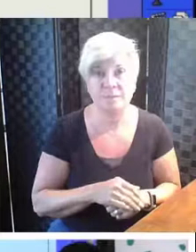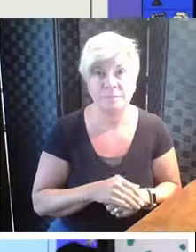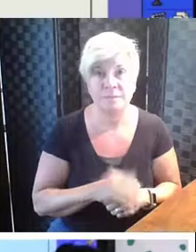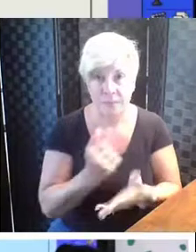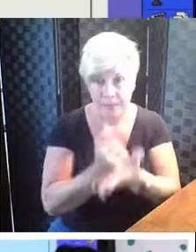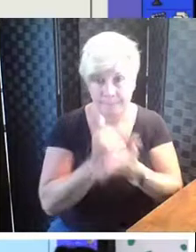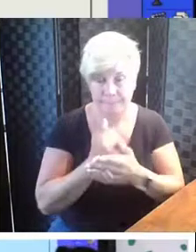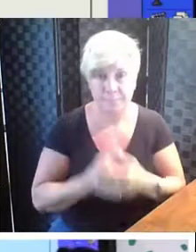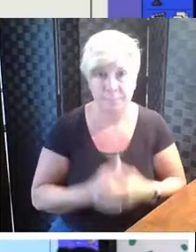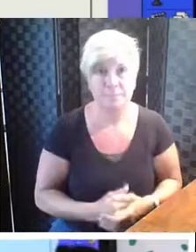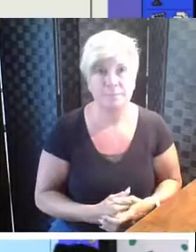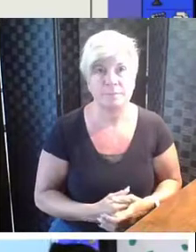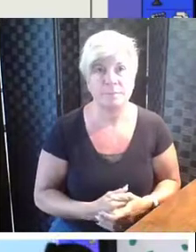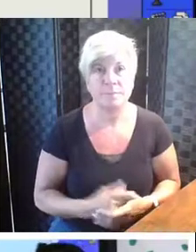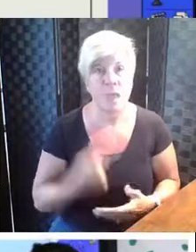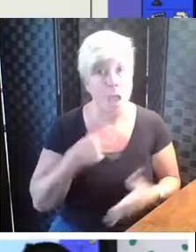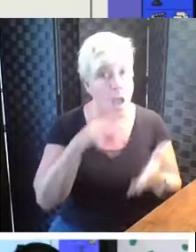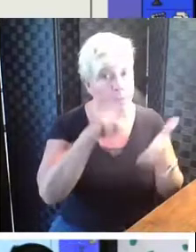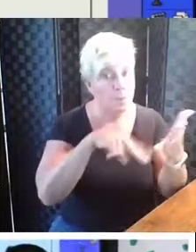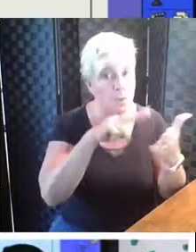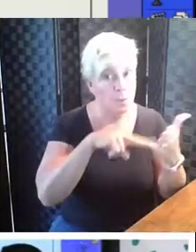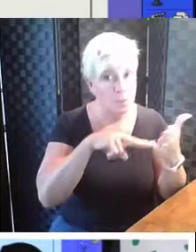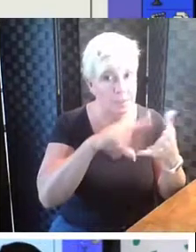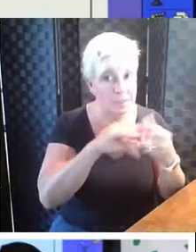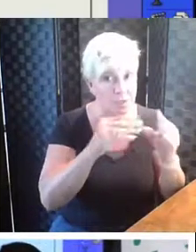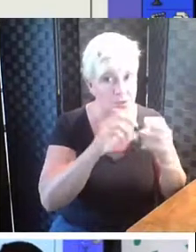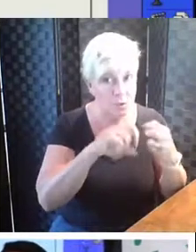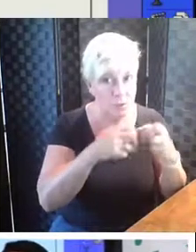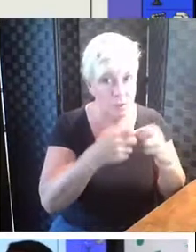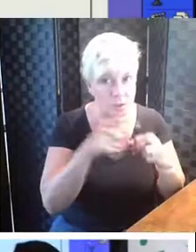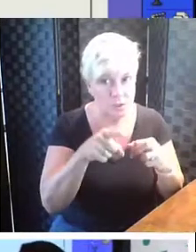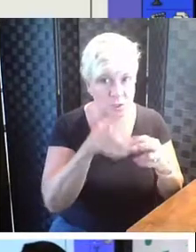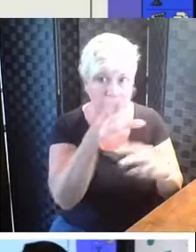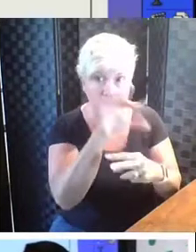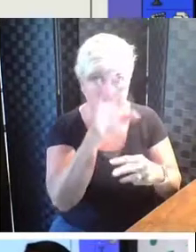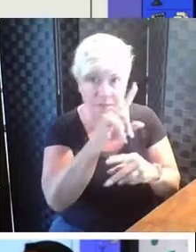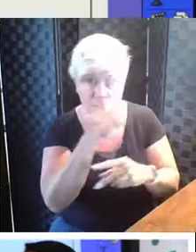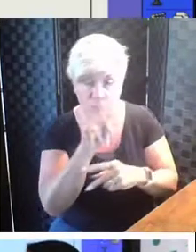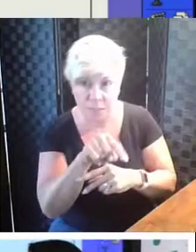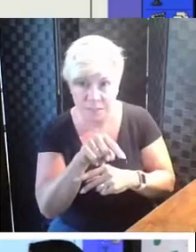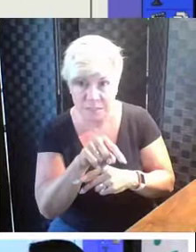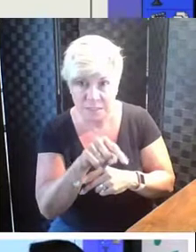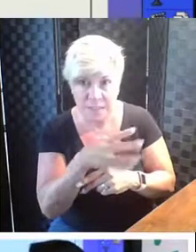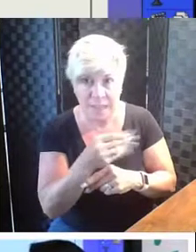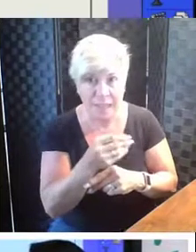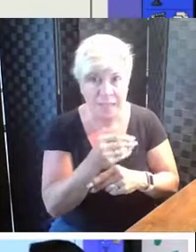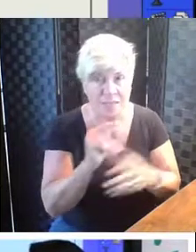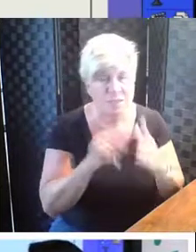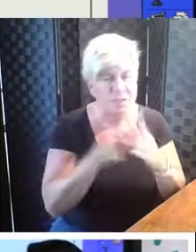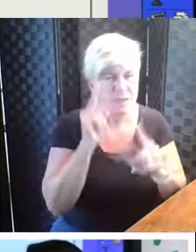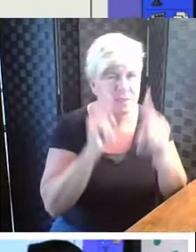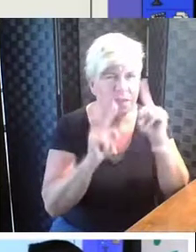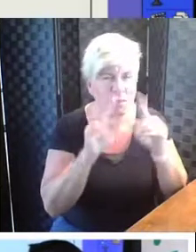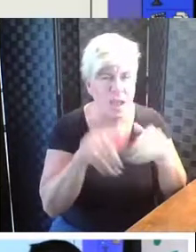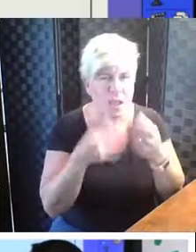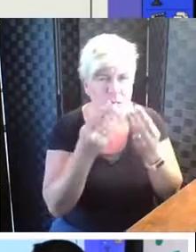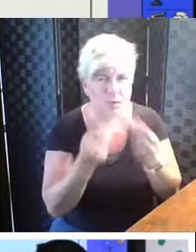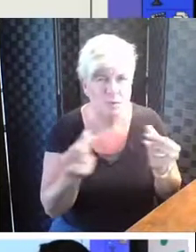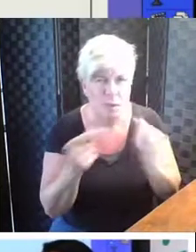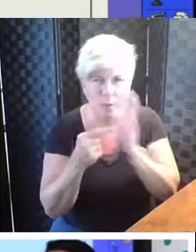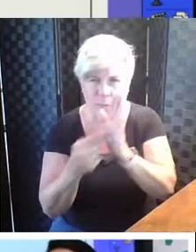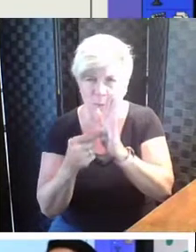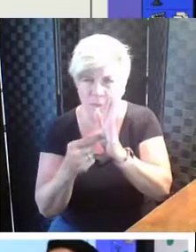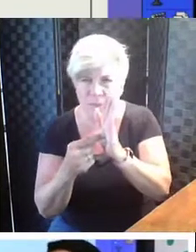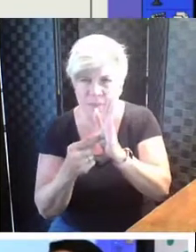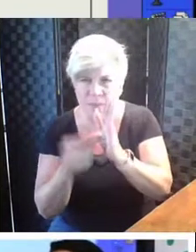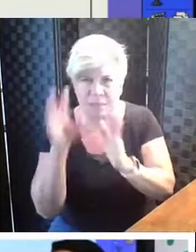me. I'm going to go ahead and read the problem for you, and I want you to pick out the question and already start thinking how you're going to